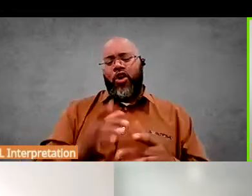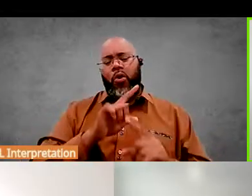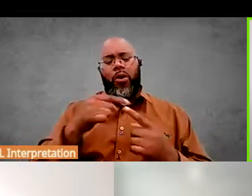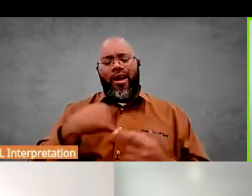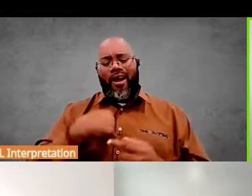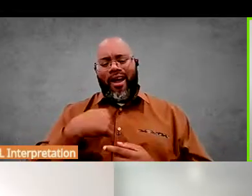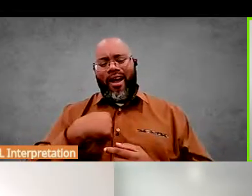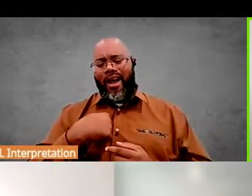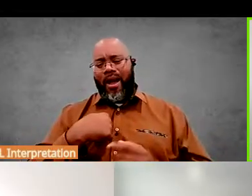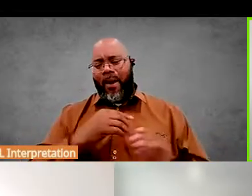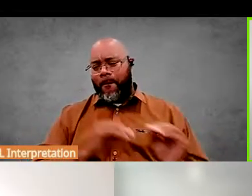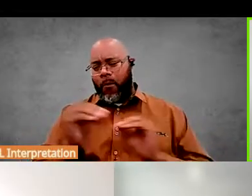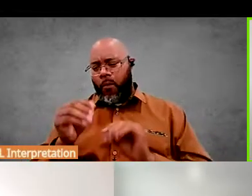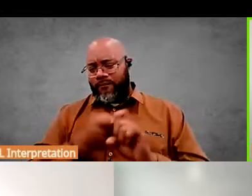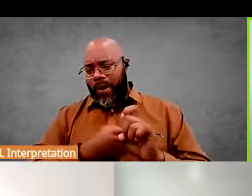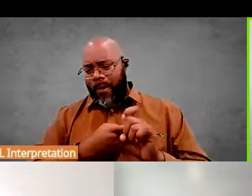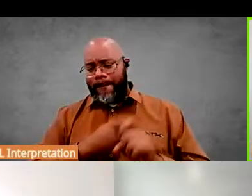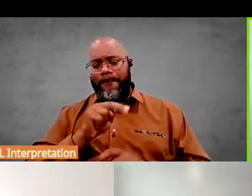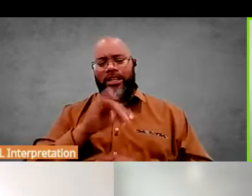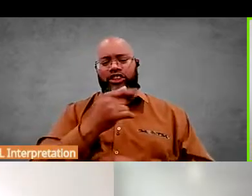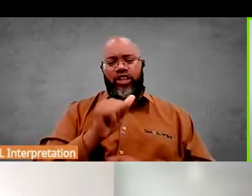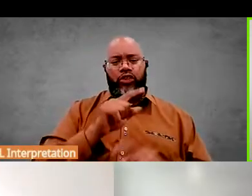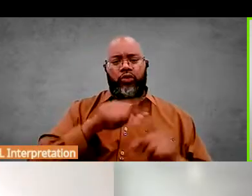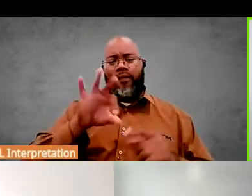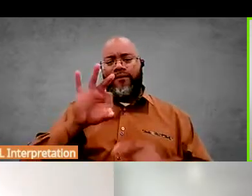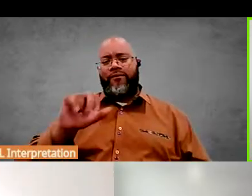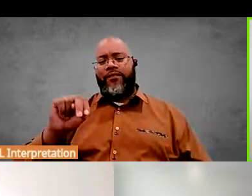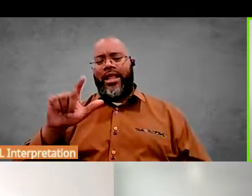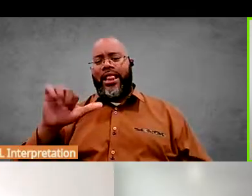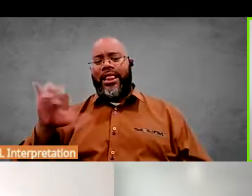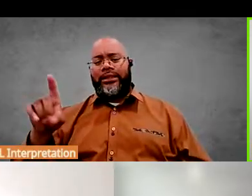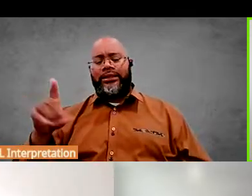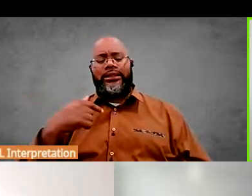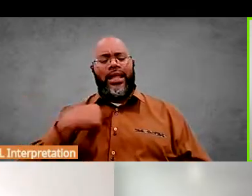when I moved from Nigeria to Finland, I think I moved,